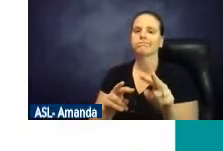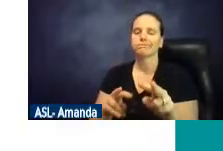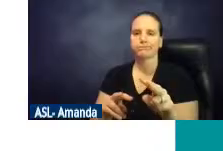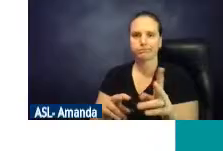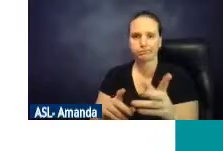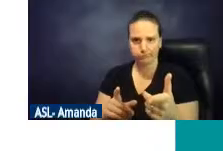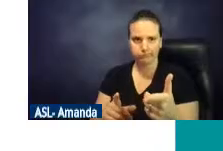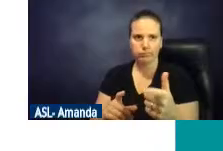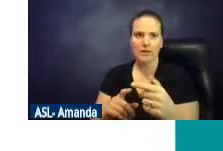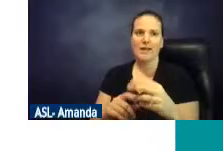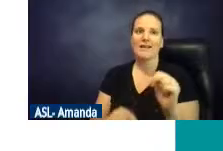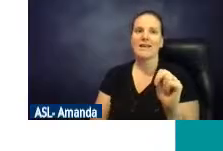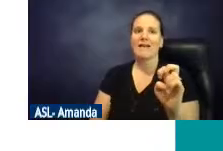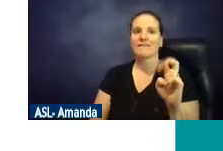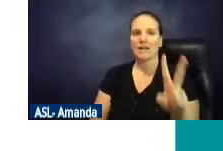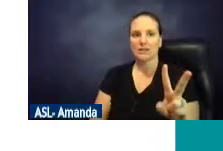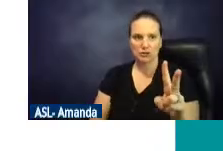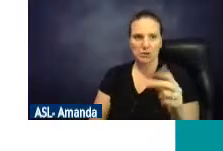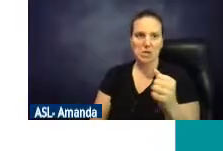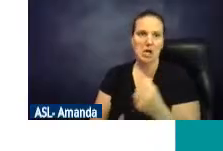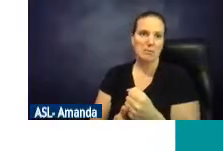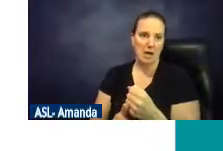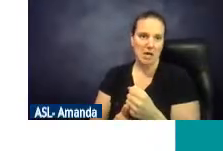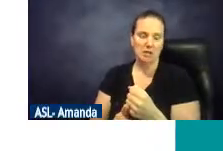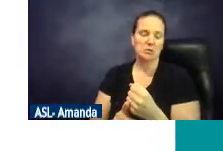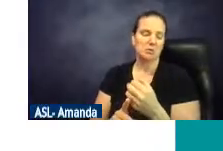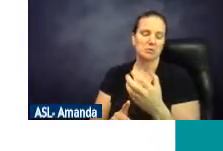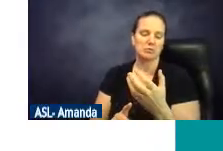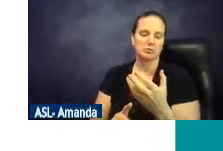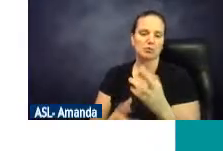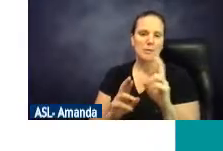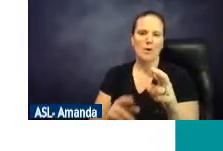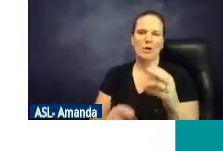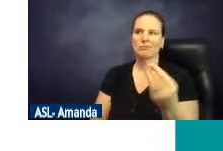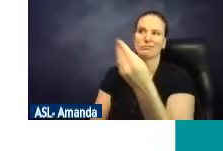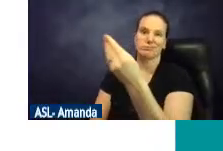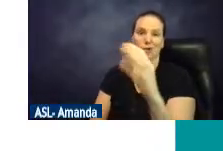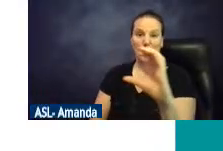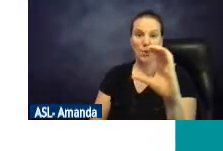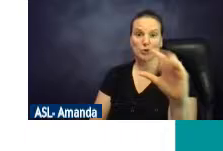of the Navigational Impact Report to the Coast Guard.